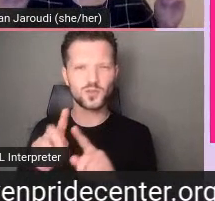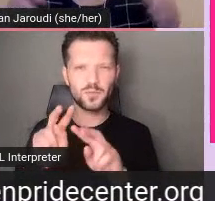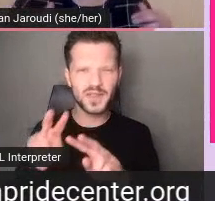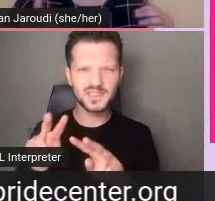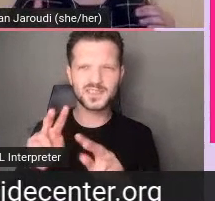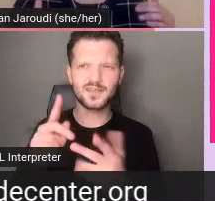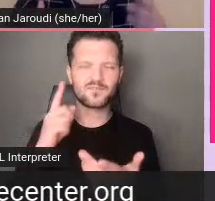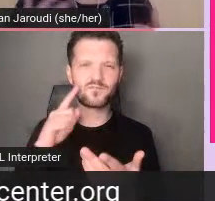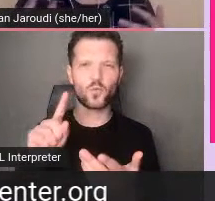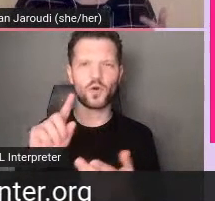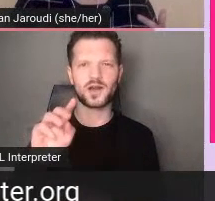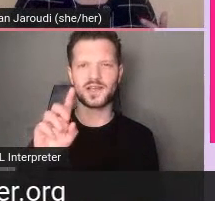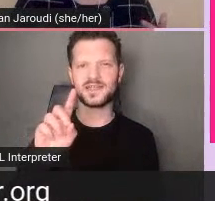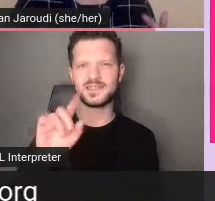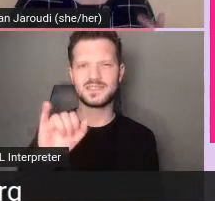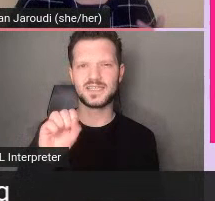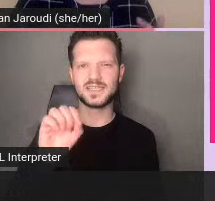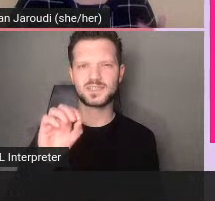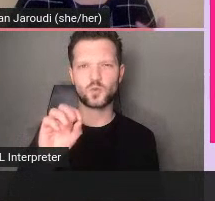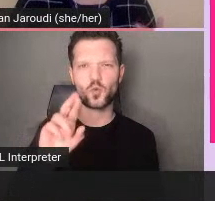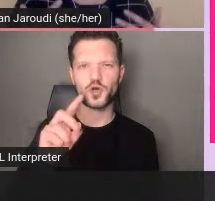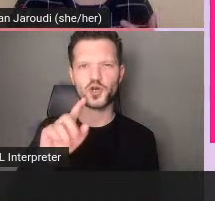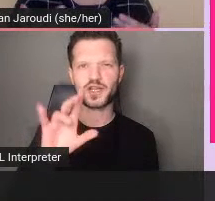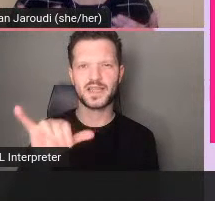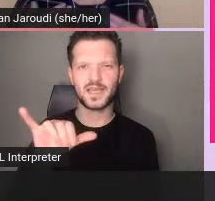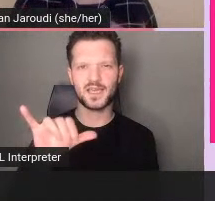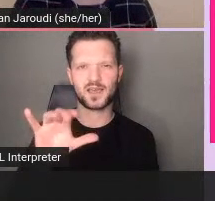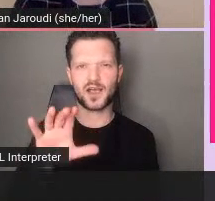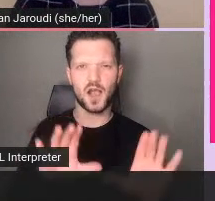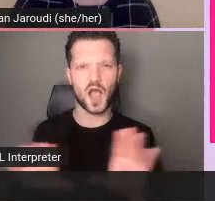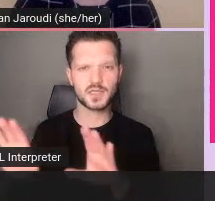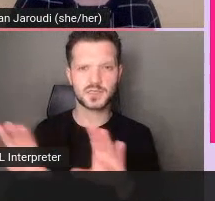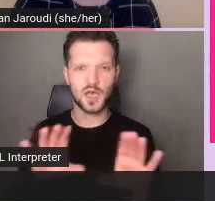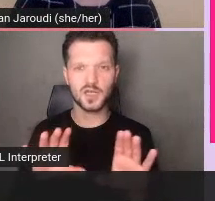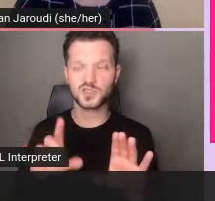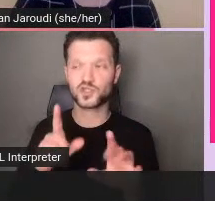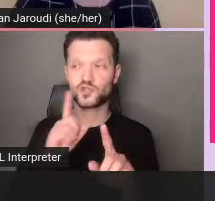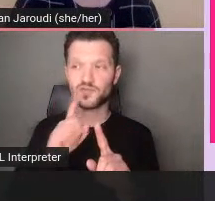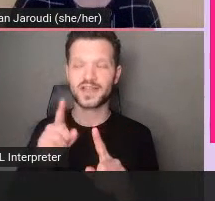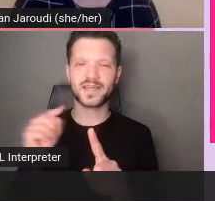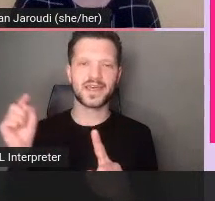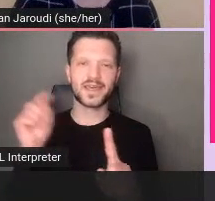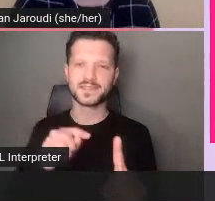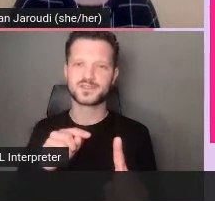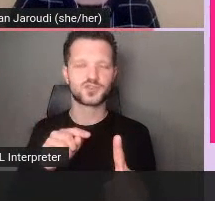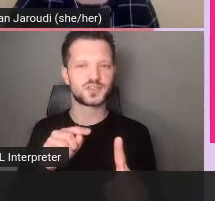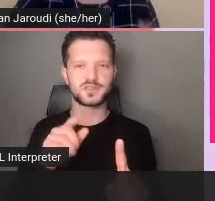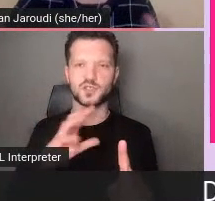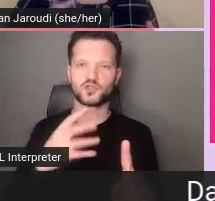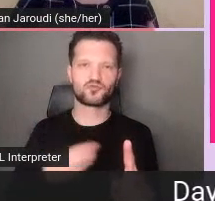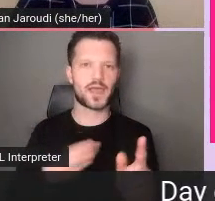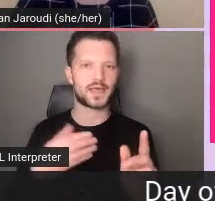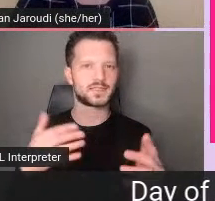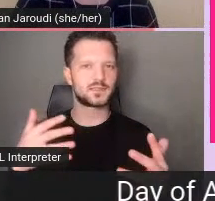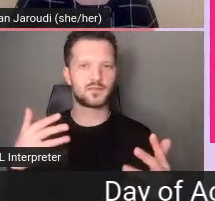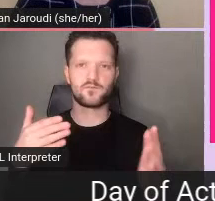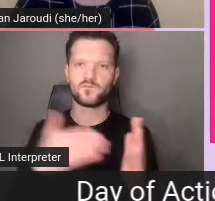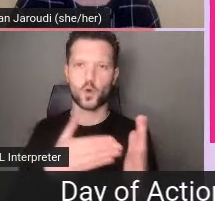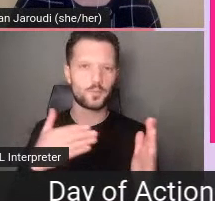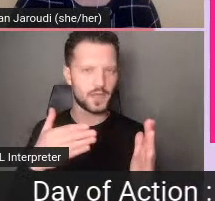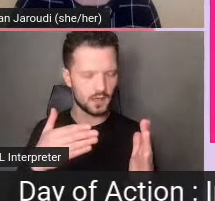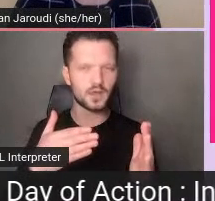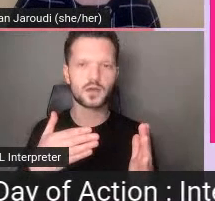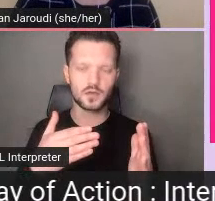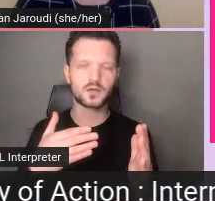disorderly conduct, which is often used as an excuse for pretty explicitly transphobic policing tactics. Something that I discussed in the